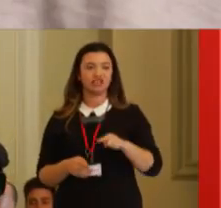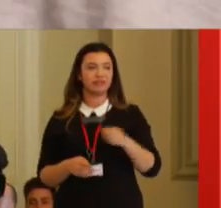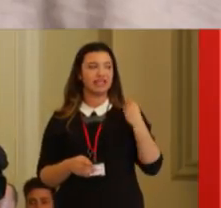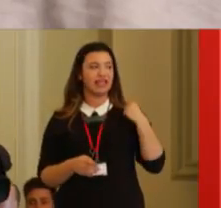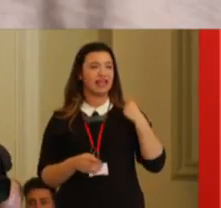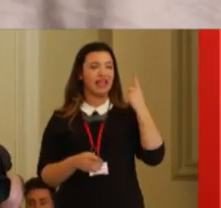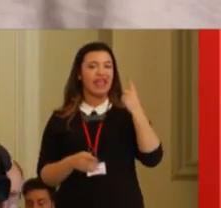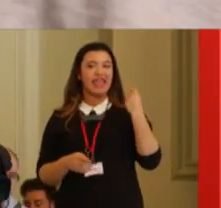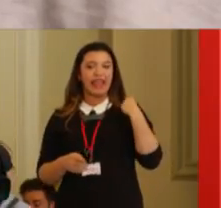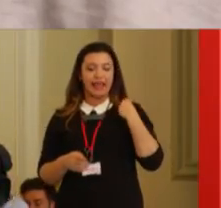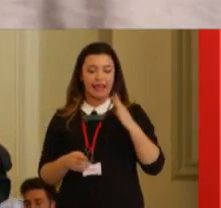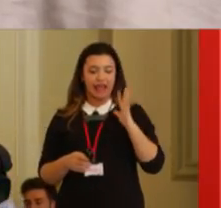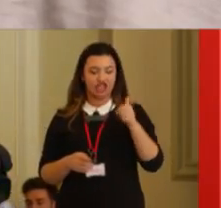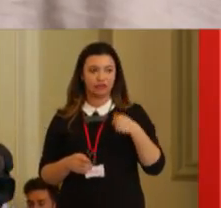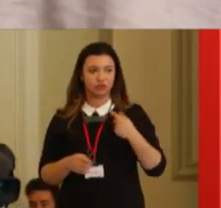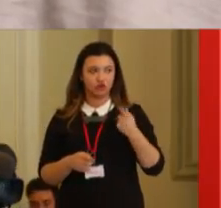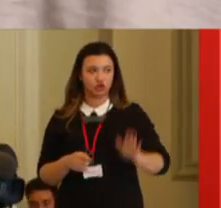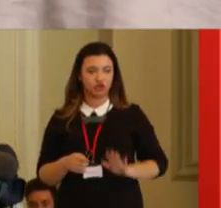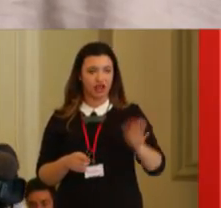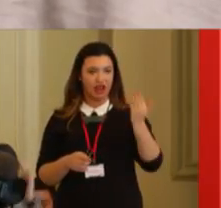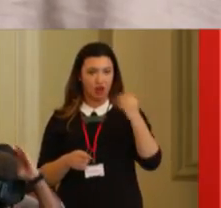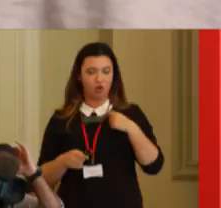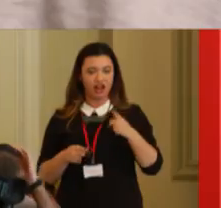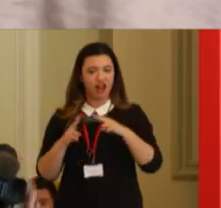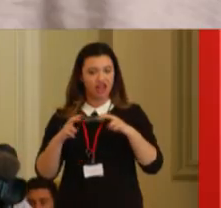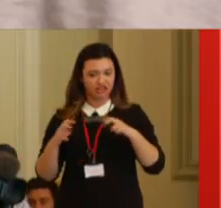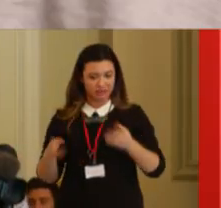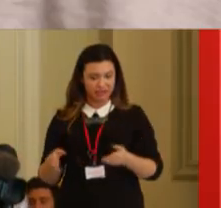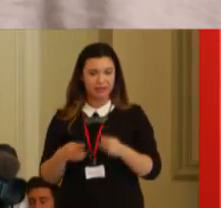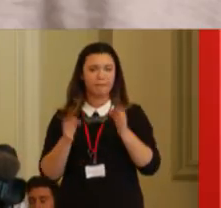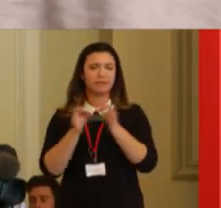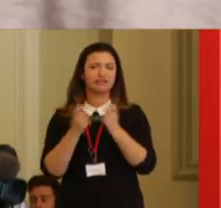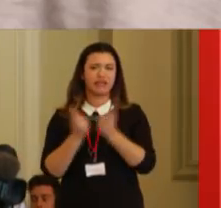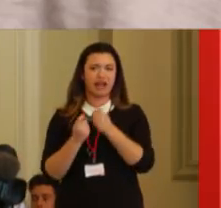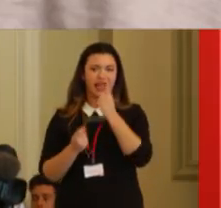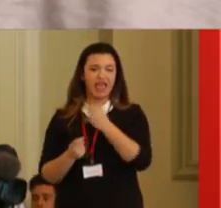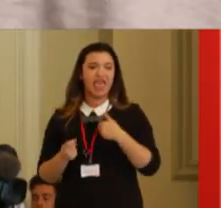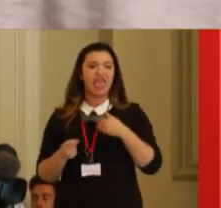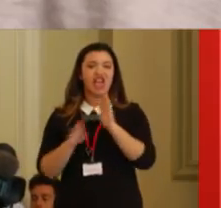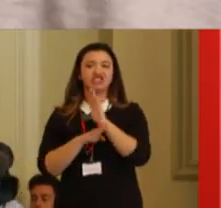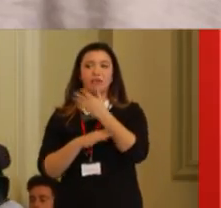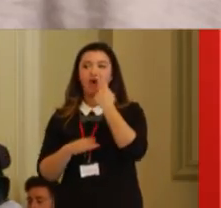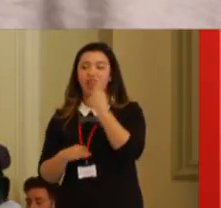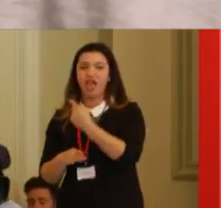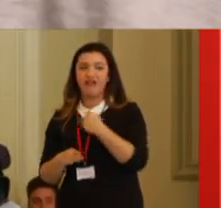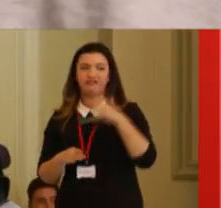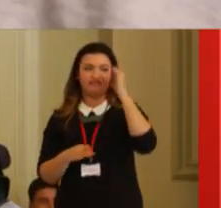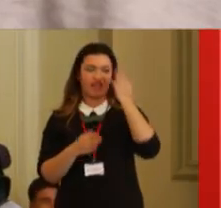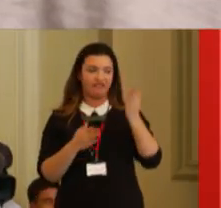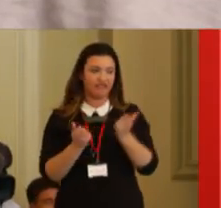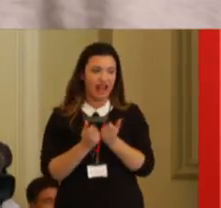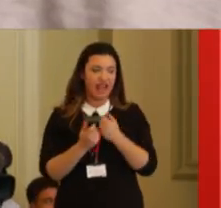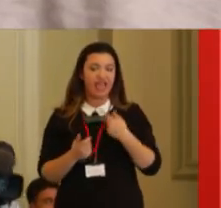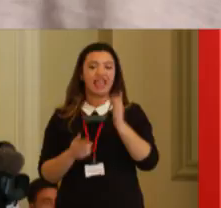we're here to communicate that. Next Generation is done by British Council Turkey, and it's supported by